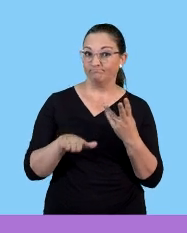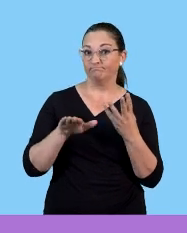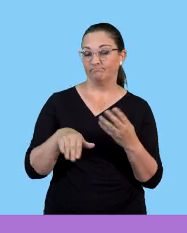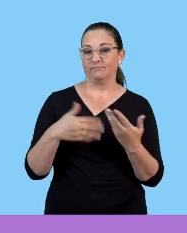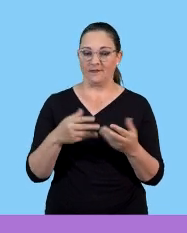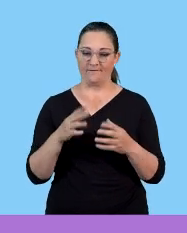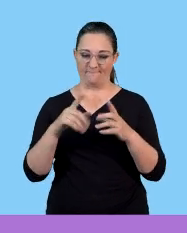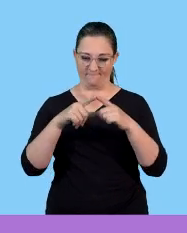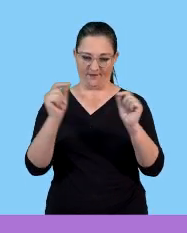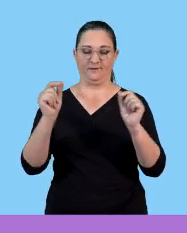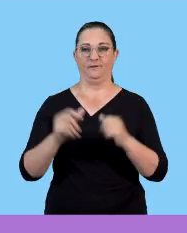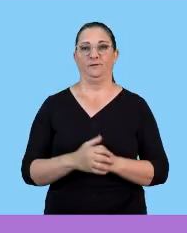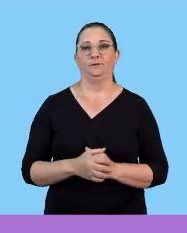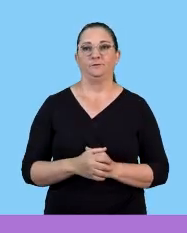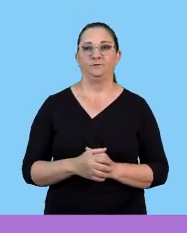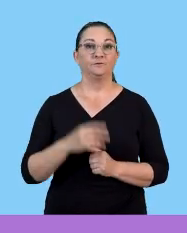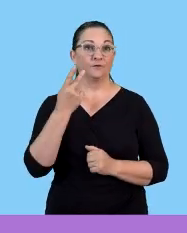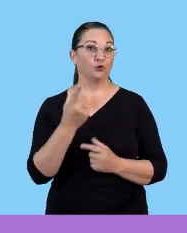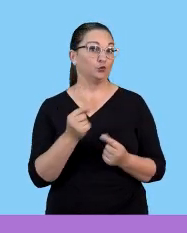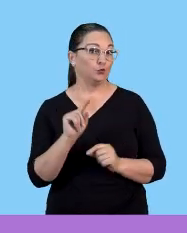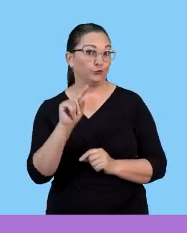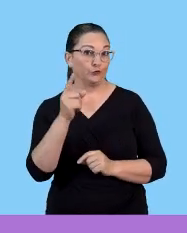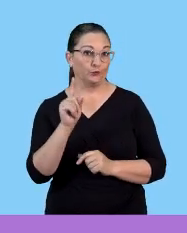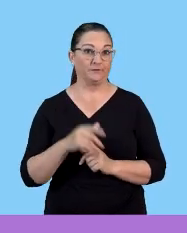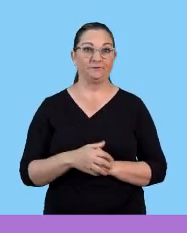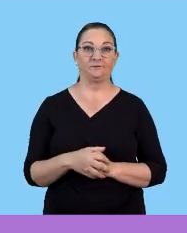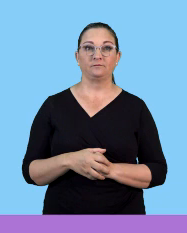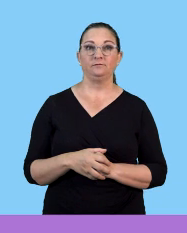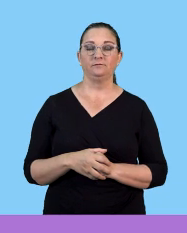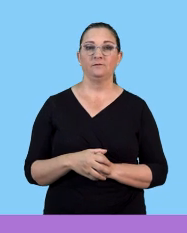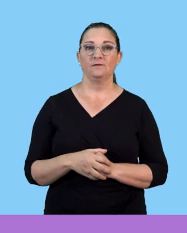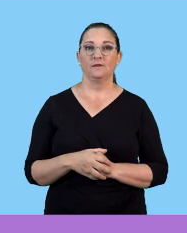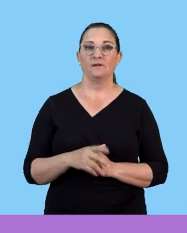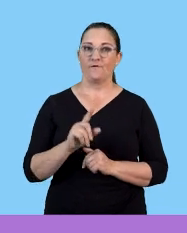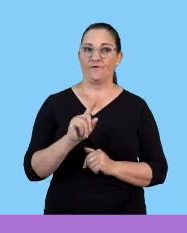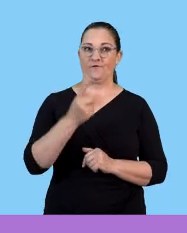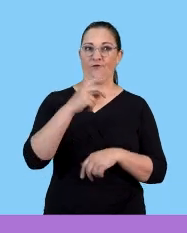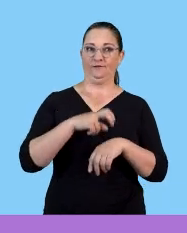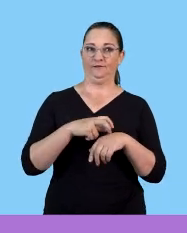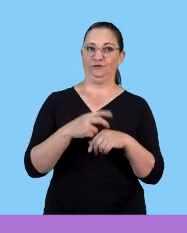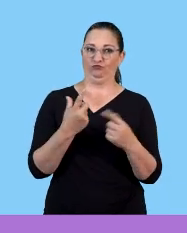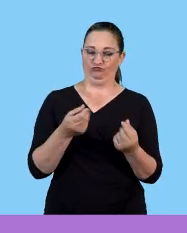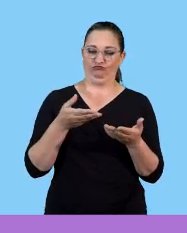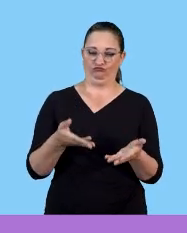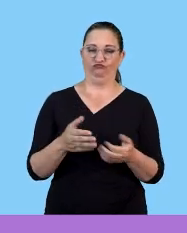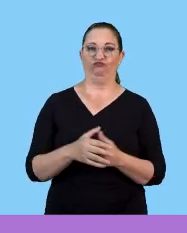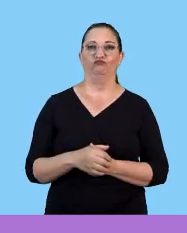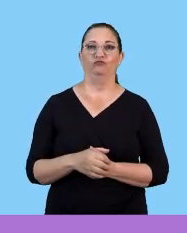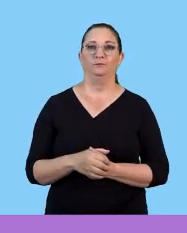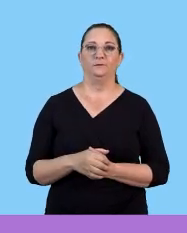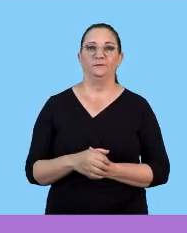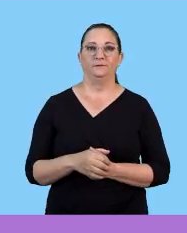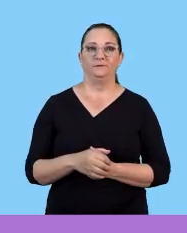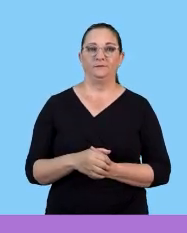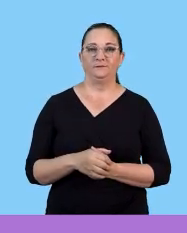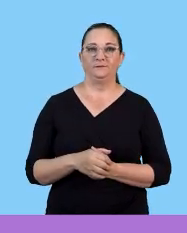is assembled. Very last step. So let's see what we've got to do first. All right, that one. Okay,